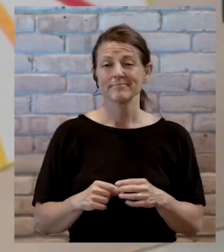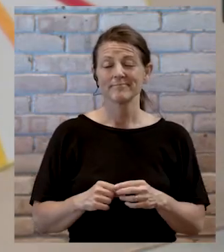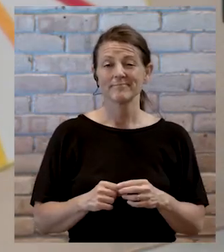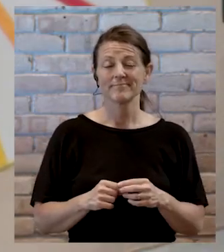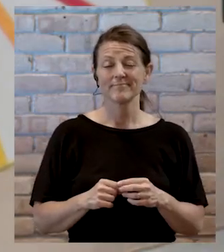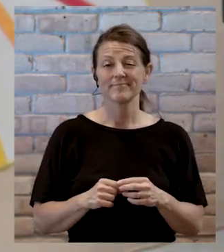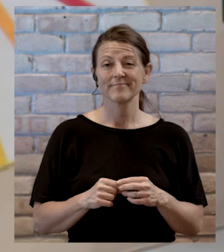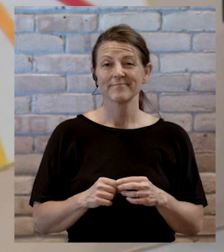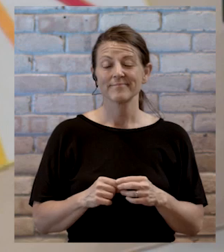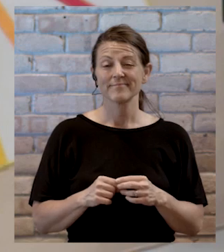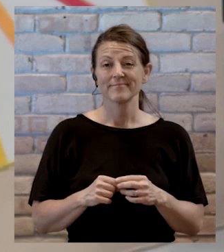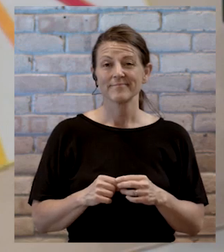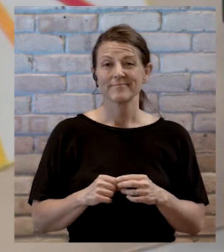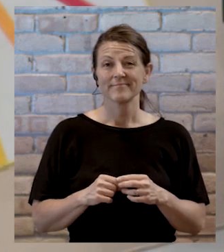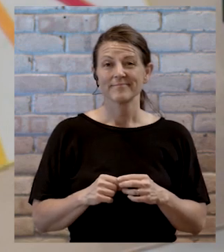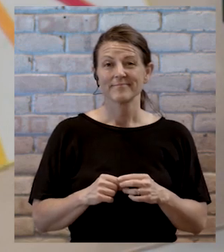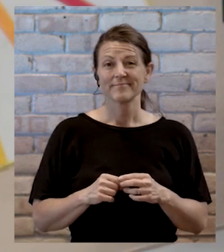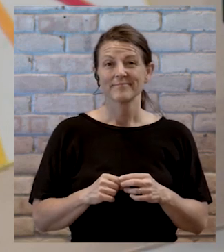So in the midst of it all,